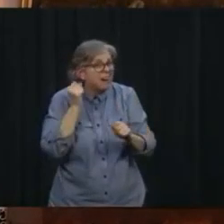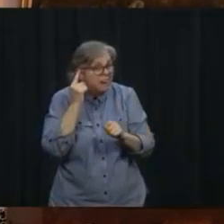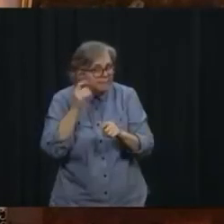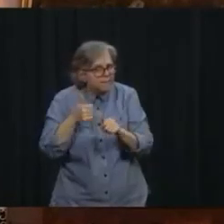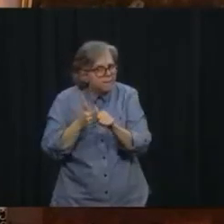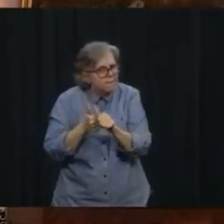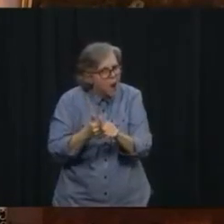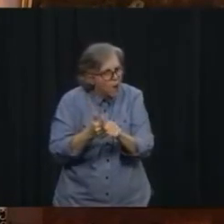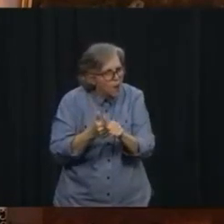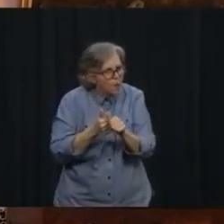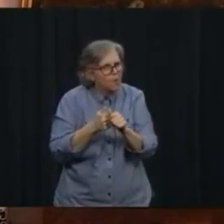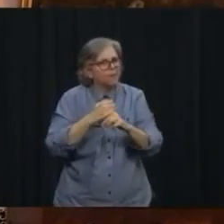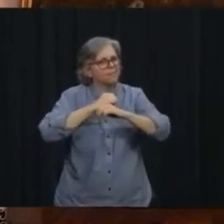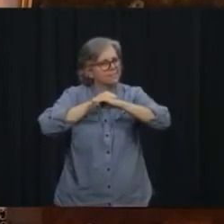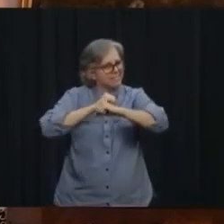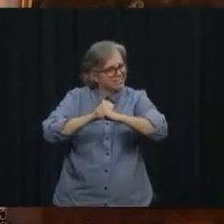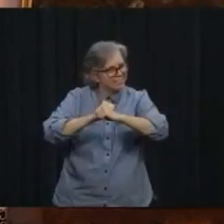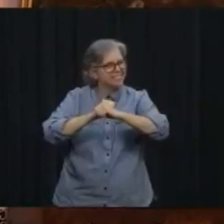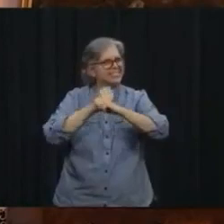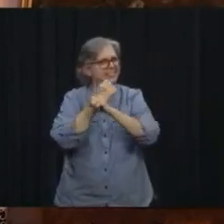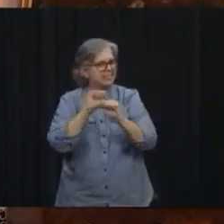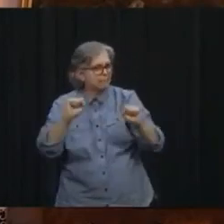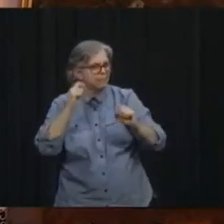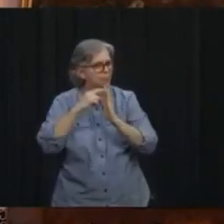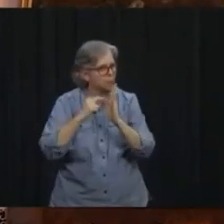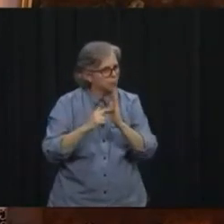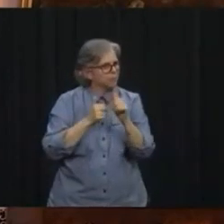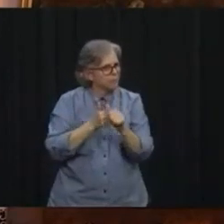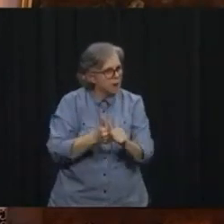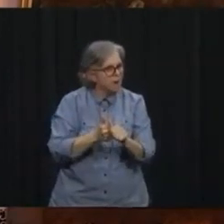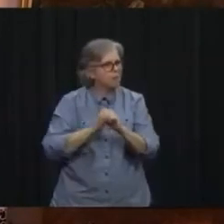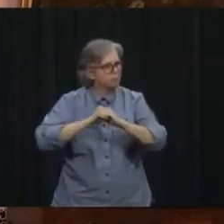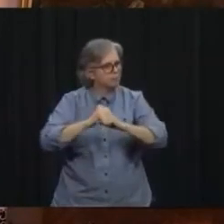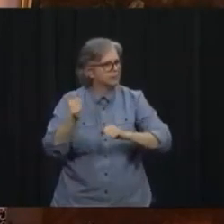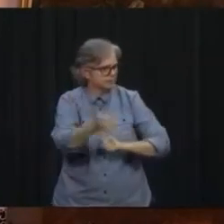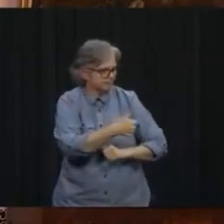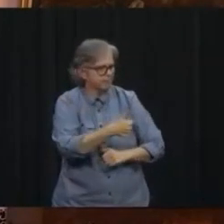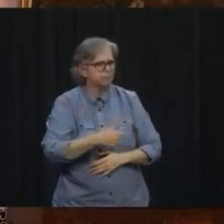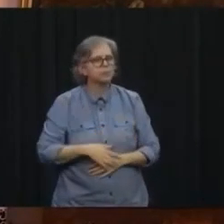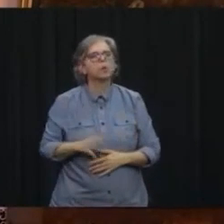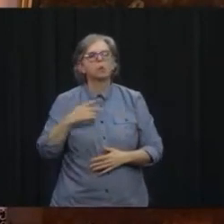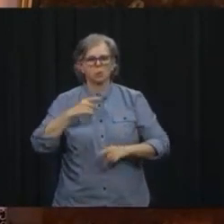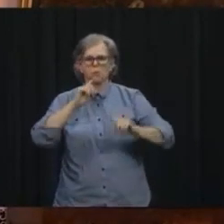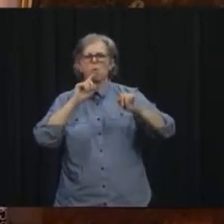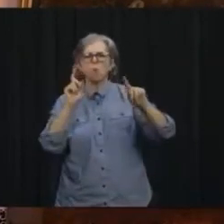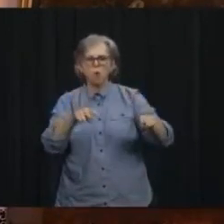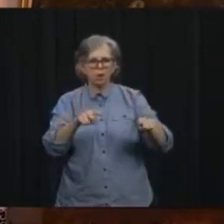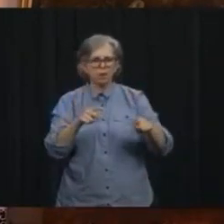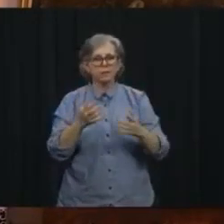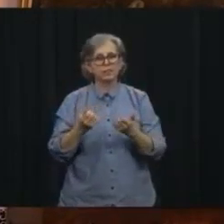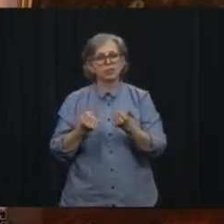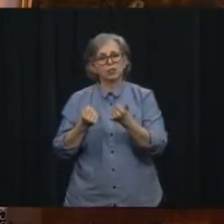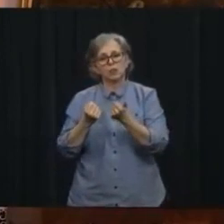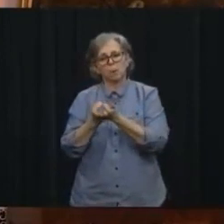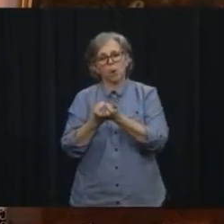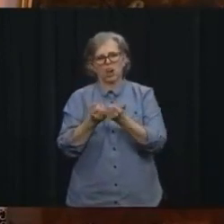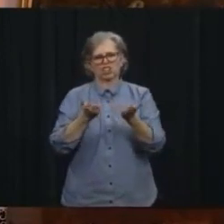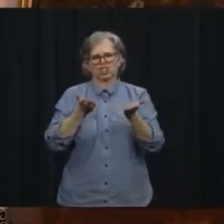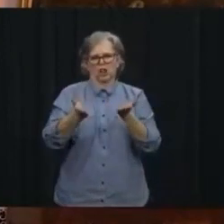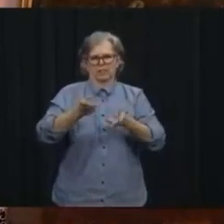when they go and when they come back. Some locations are already closed or downsized, and